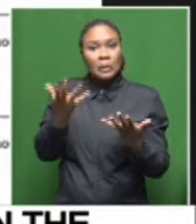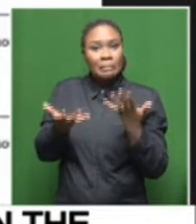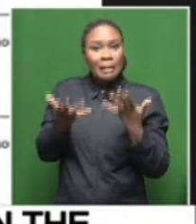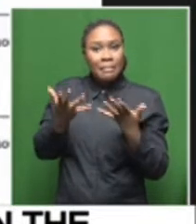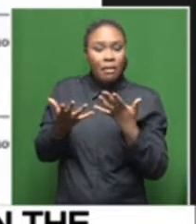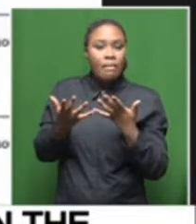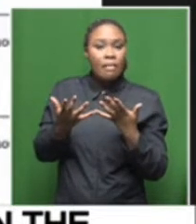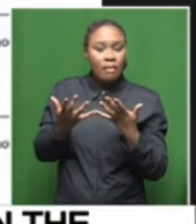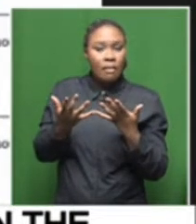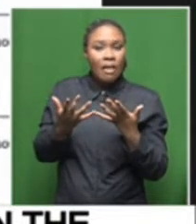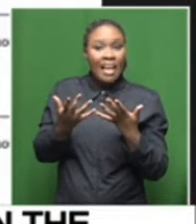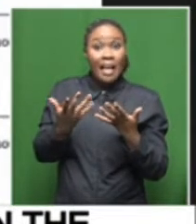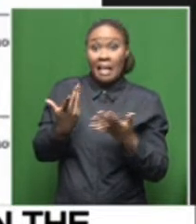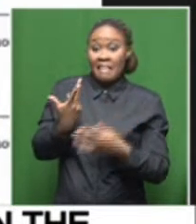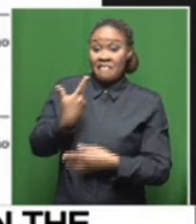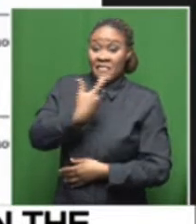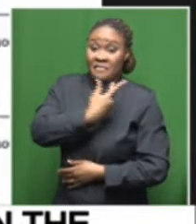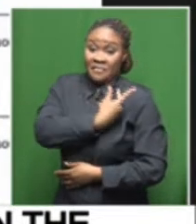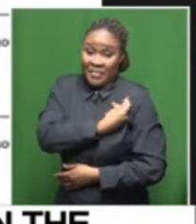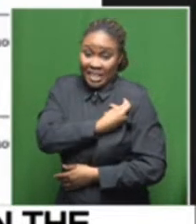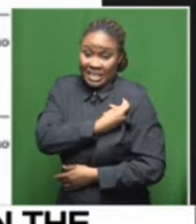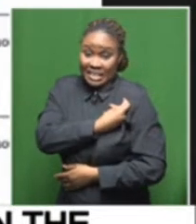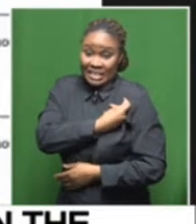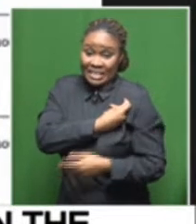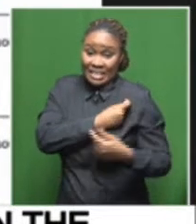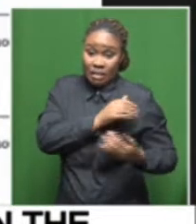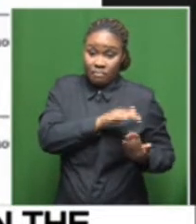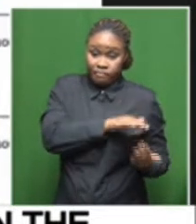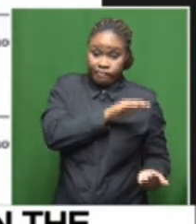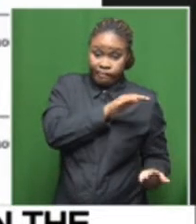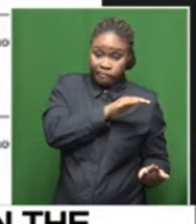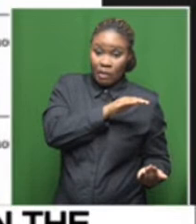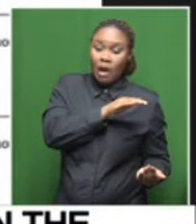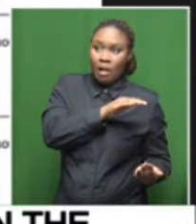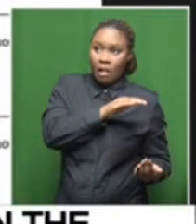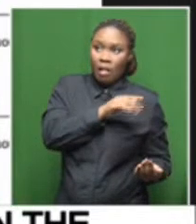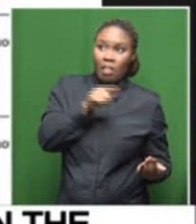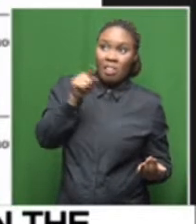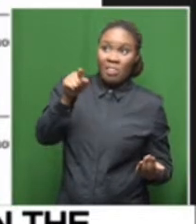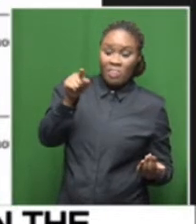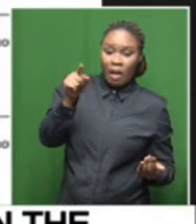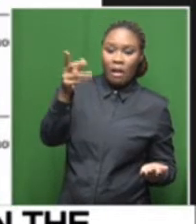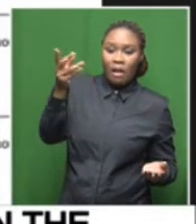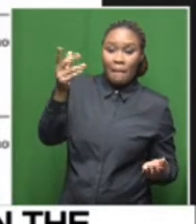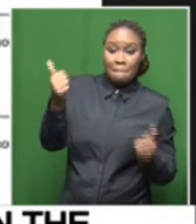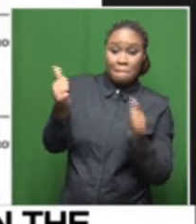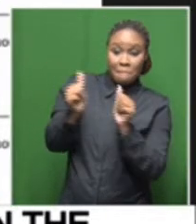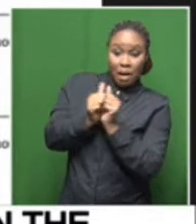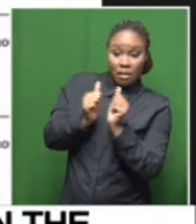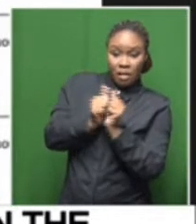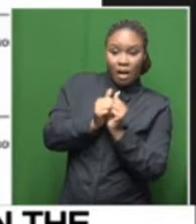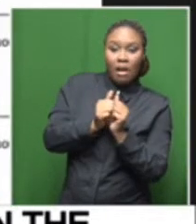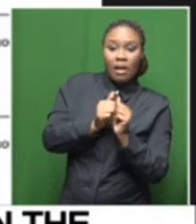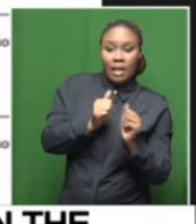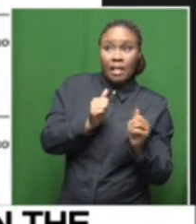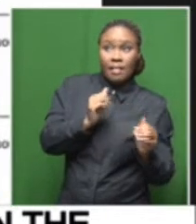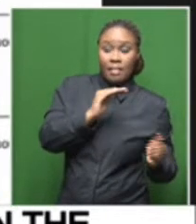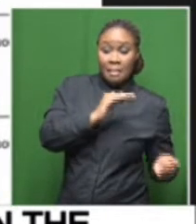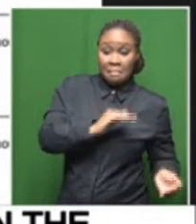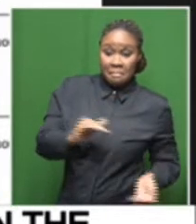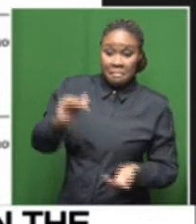exchange of vaccine doses through these various platforms, so that